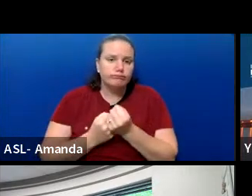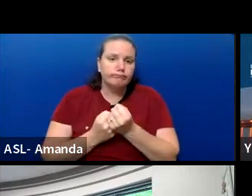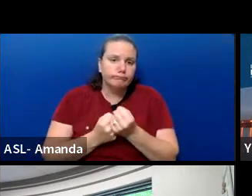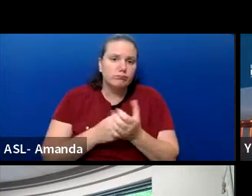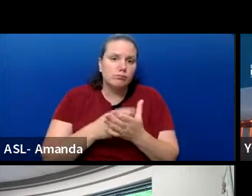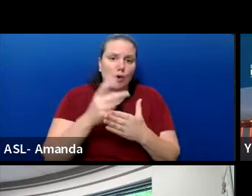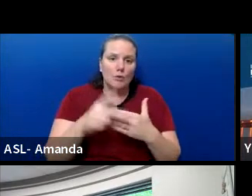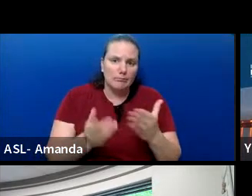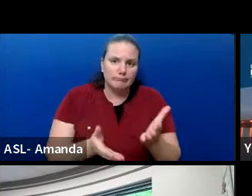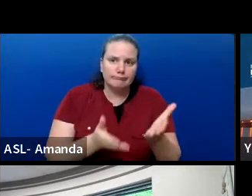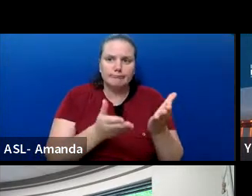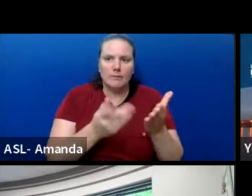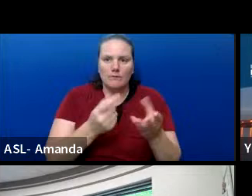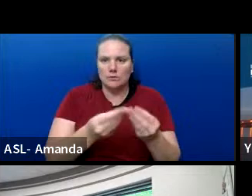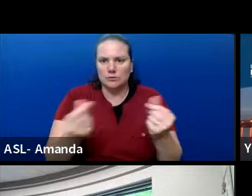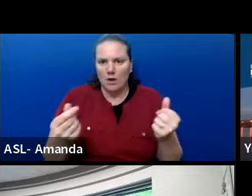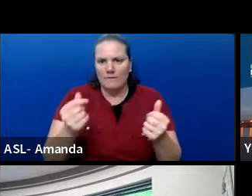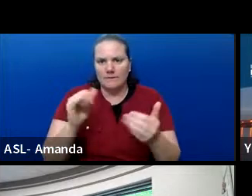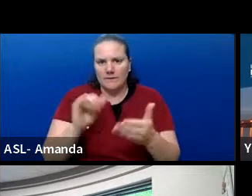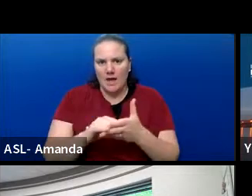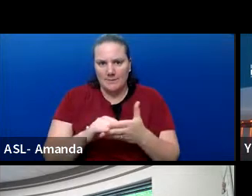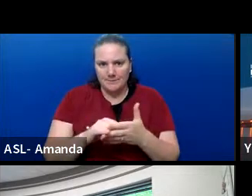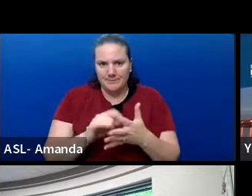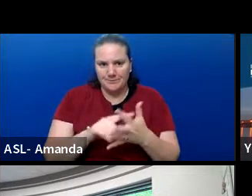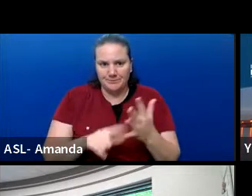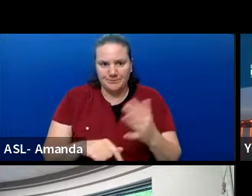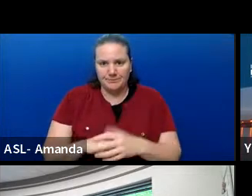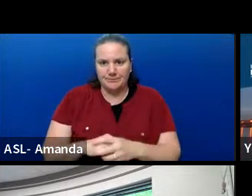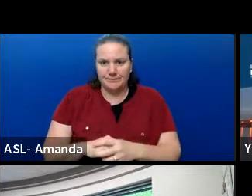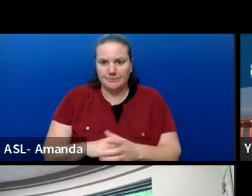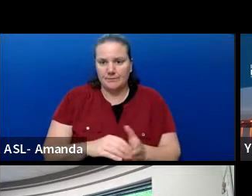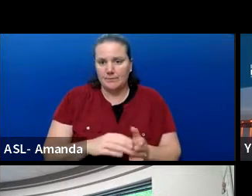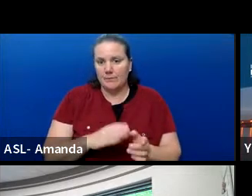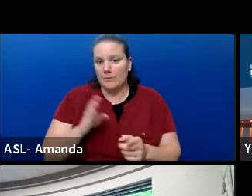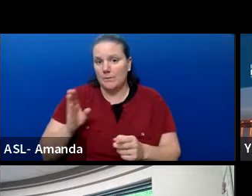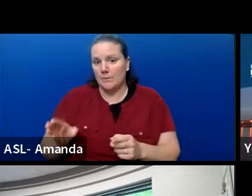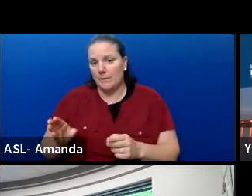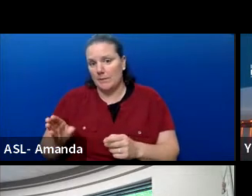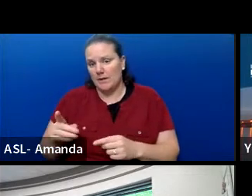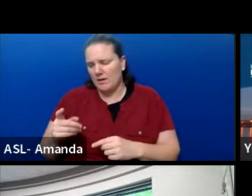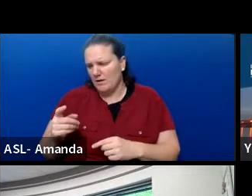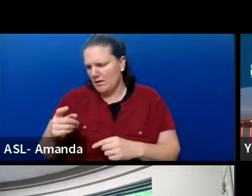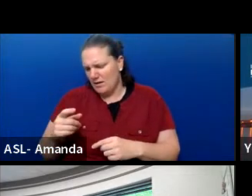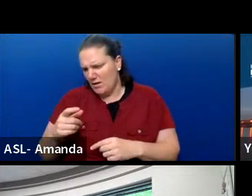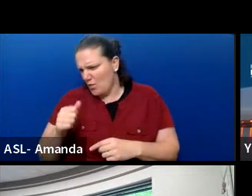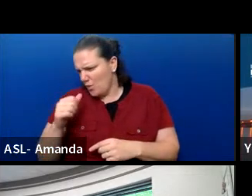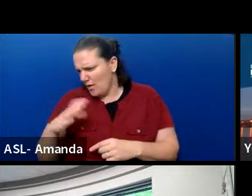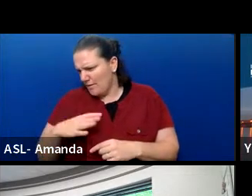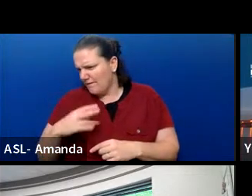to really dissolve some of those barriers? Is there somewhere this is summarized